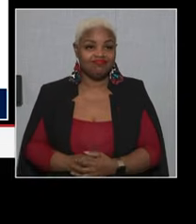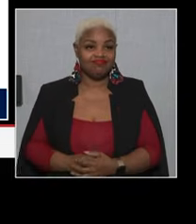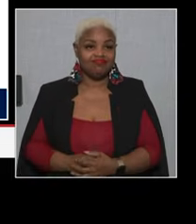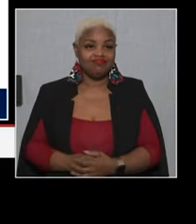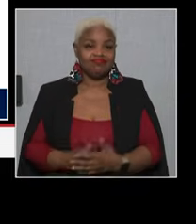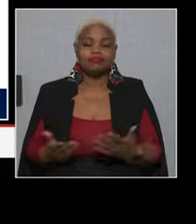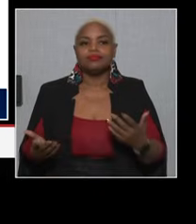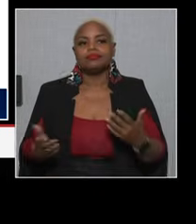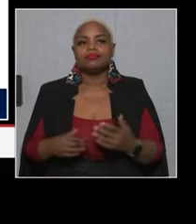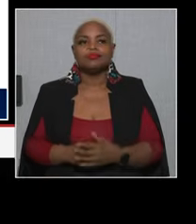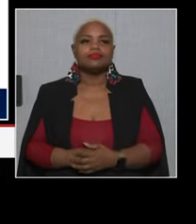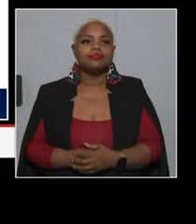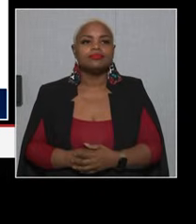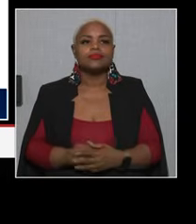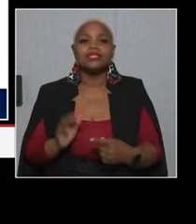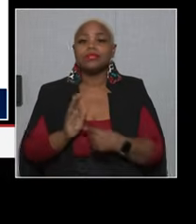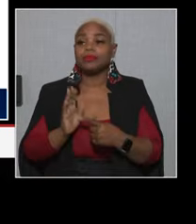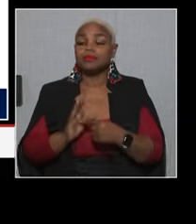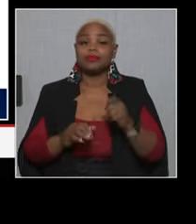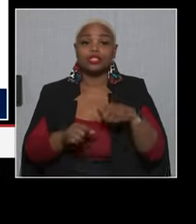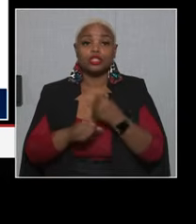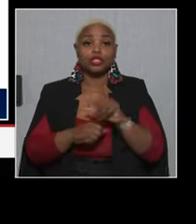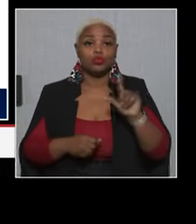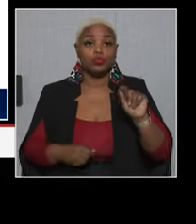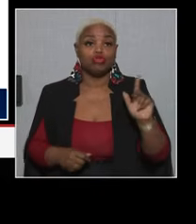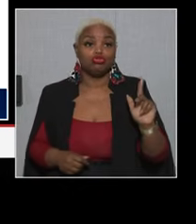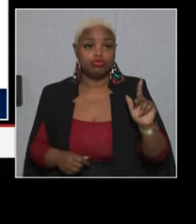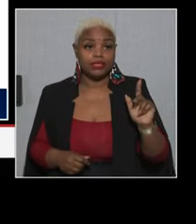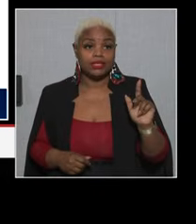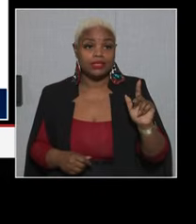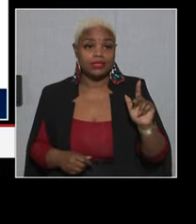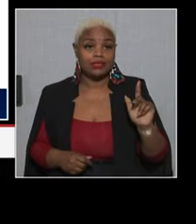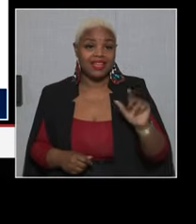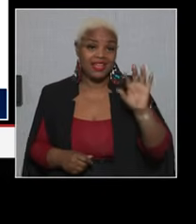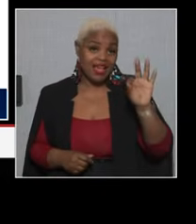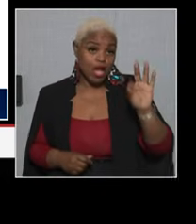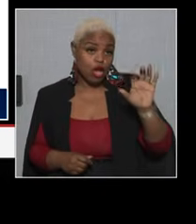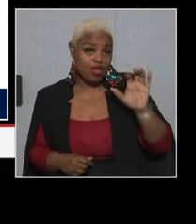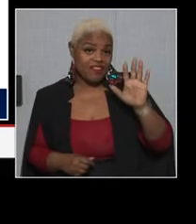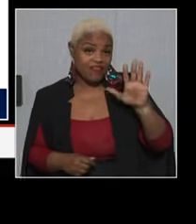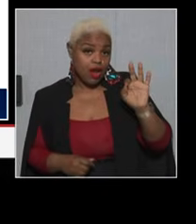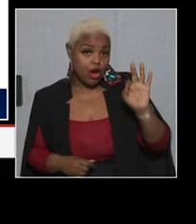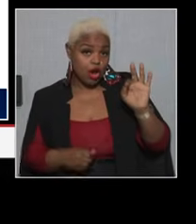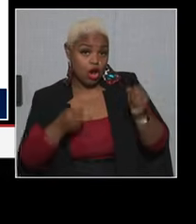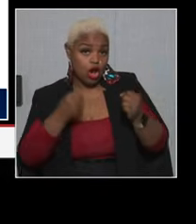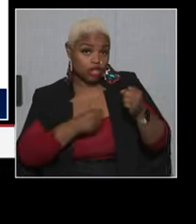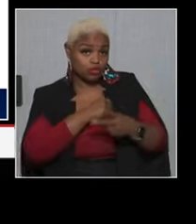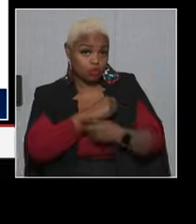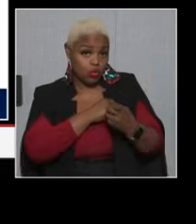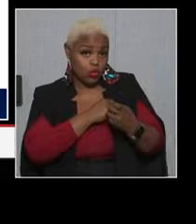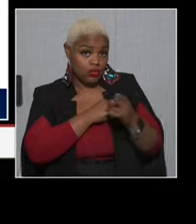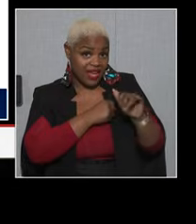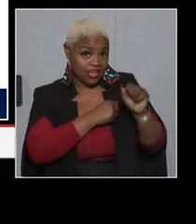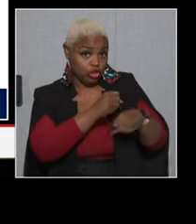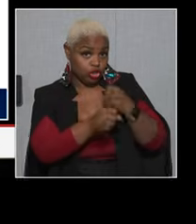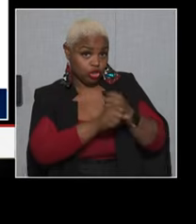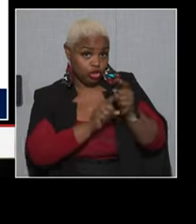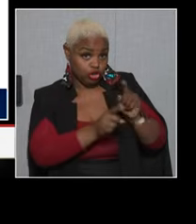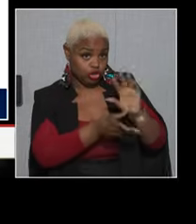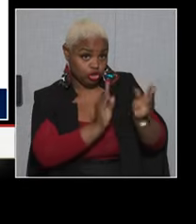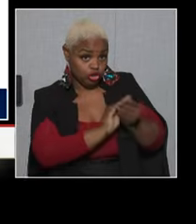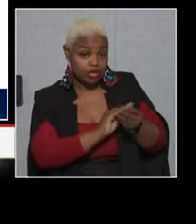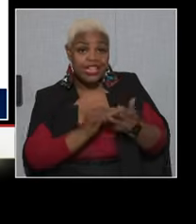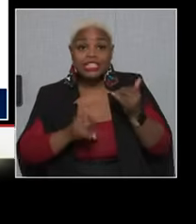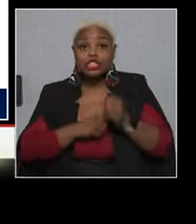there were 959 carjackings that occurred in 2023, and to date, we have 243. Our ADWs